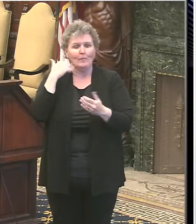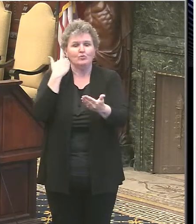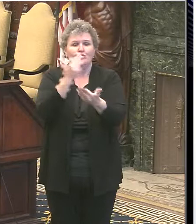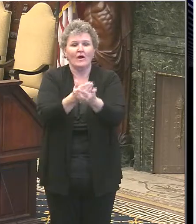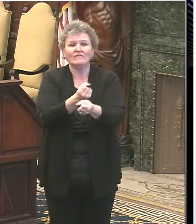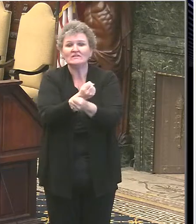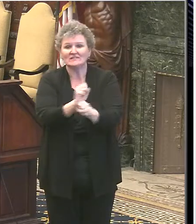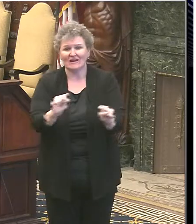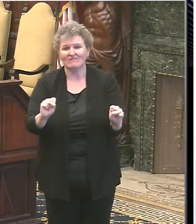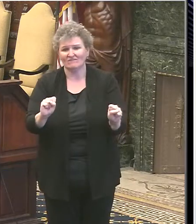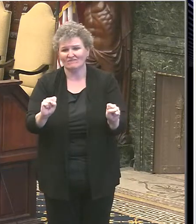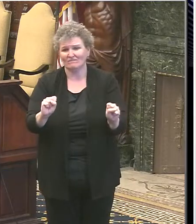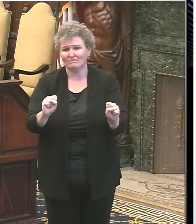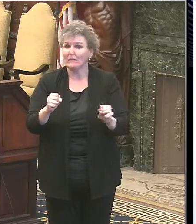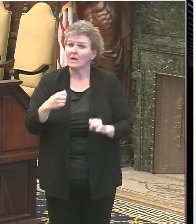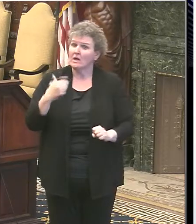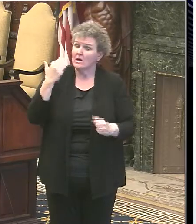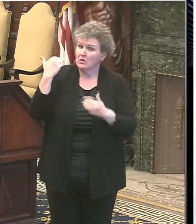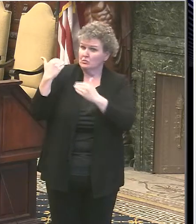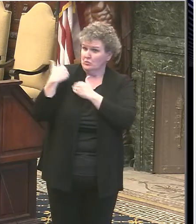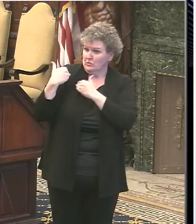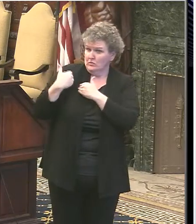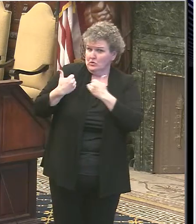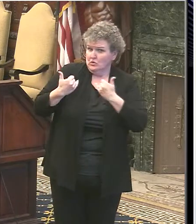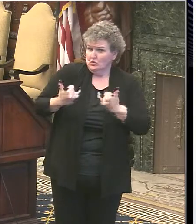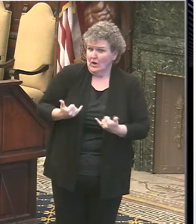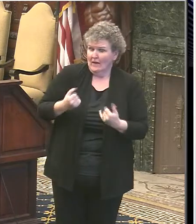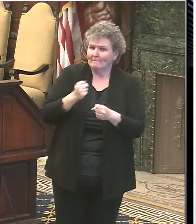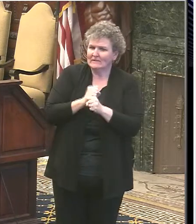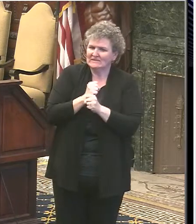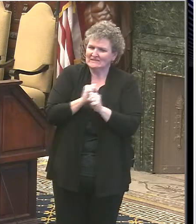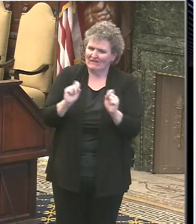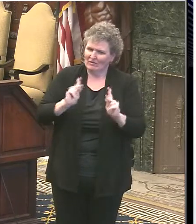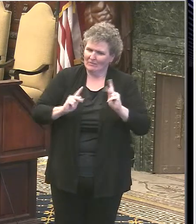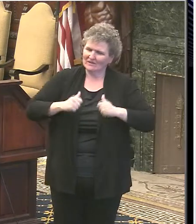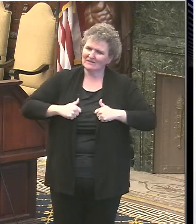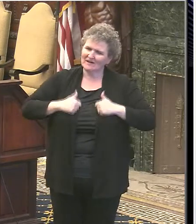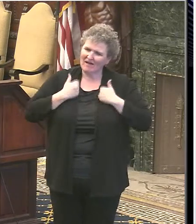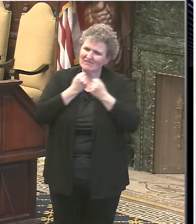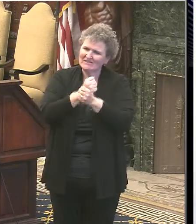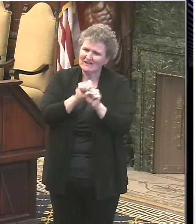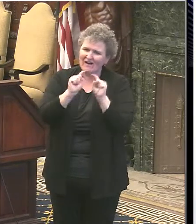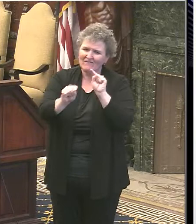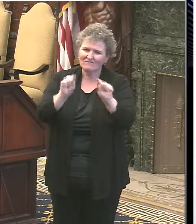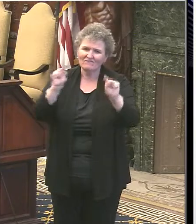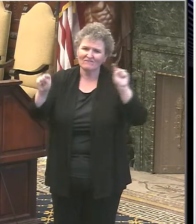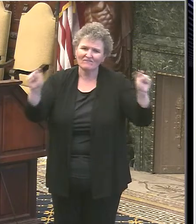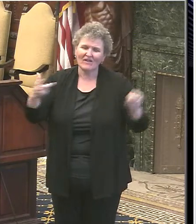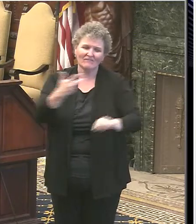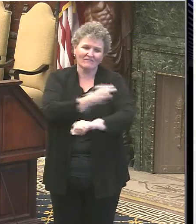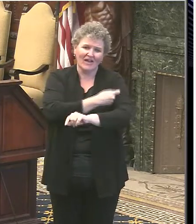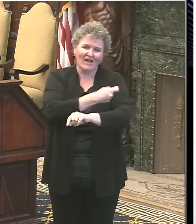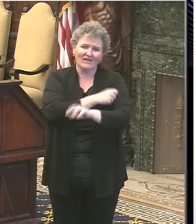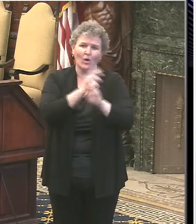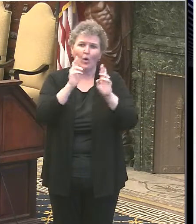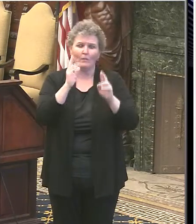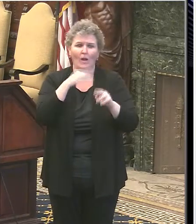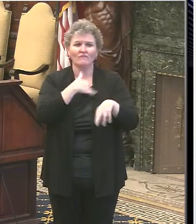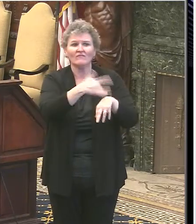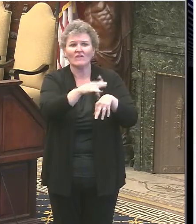we can save many lives over the next few weeks until we get to the next phase where vaccine is available. More information on all this is on our website,